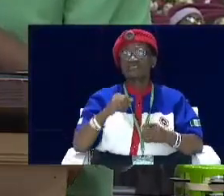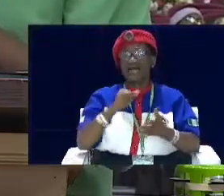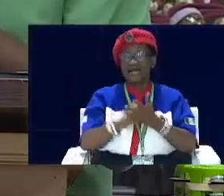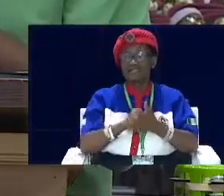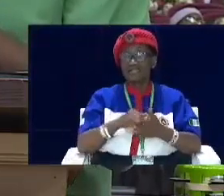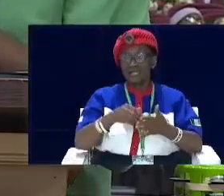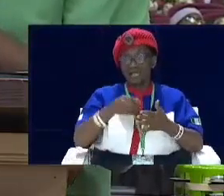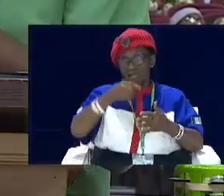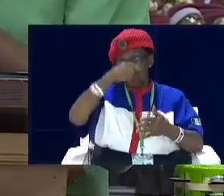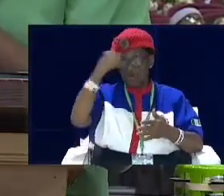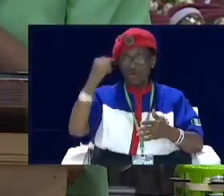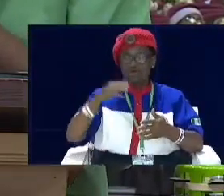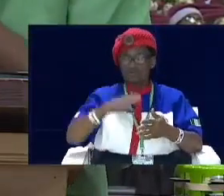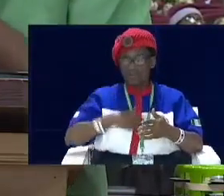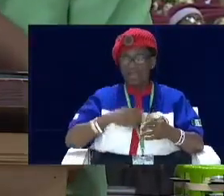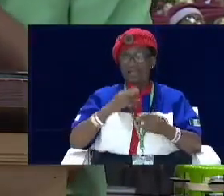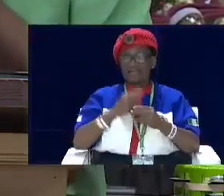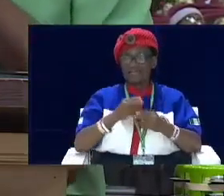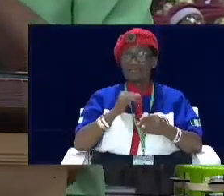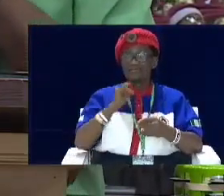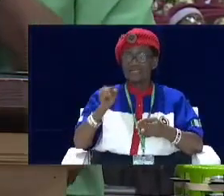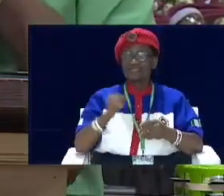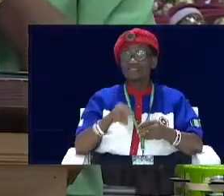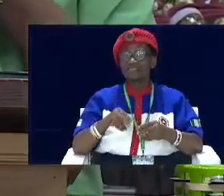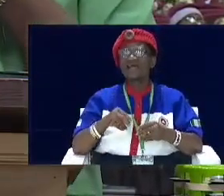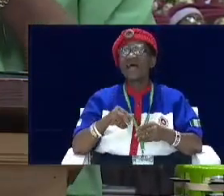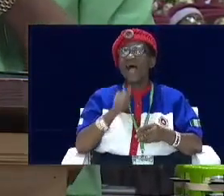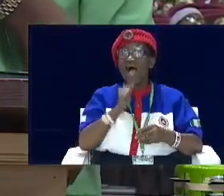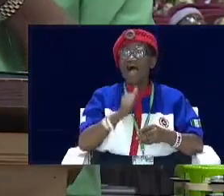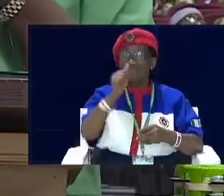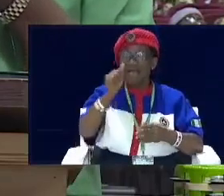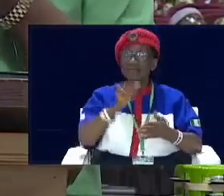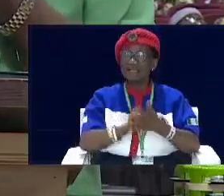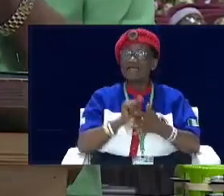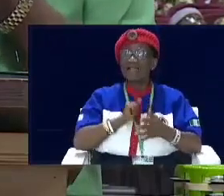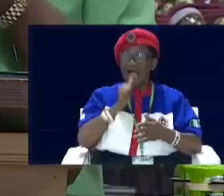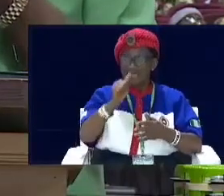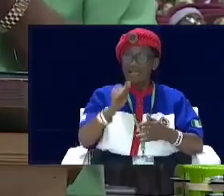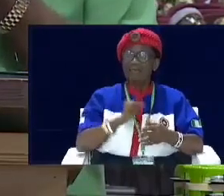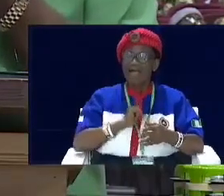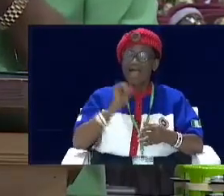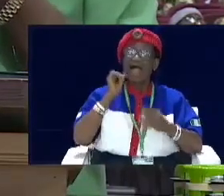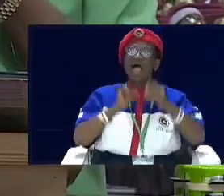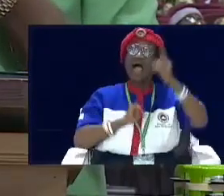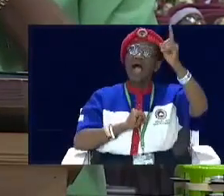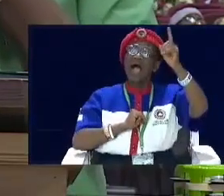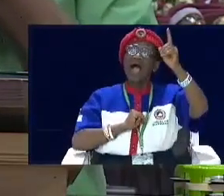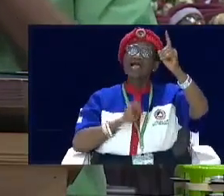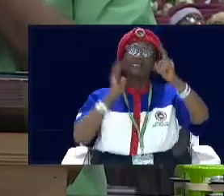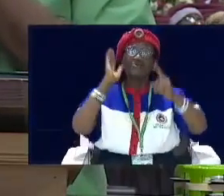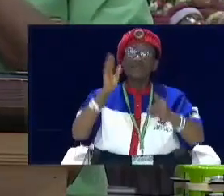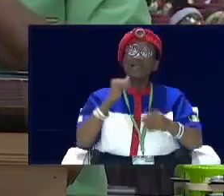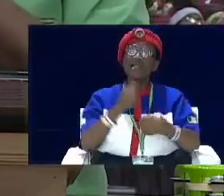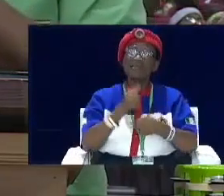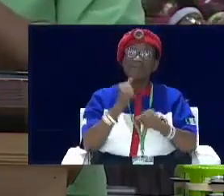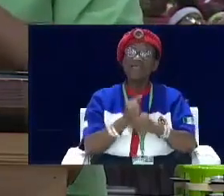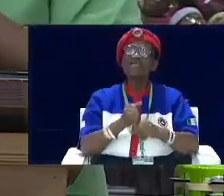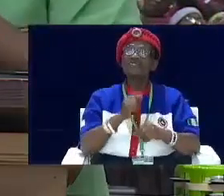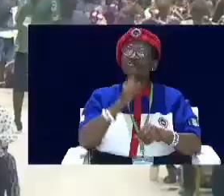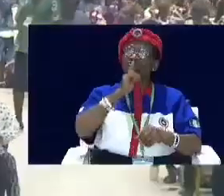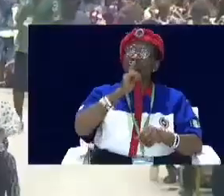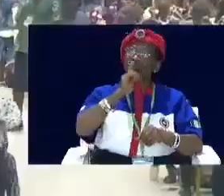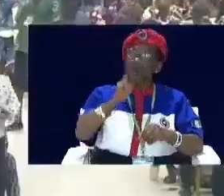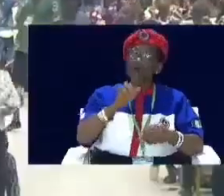pé orúkọ mi ni èmi ni tí ń jẹ́ èmi ni. I will make sure your success story lasts 1,000 years.